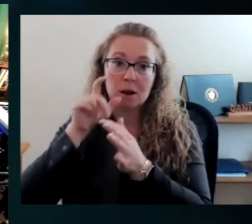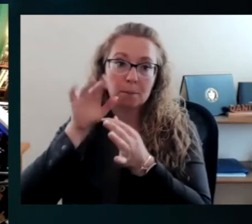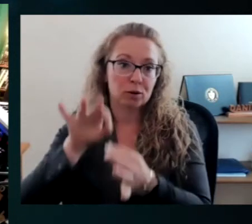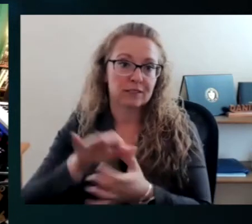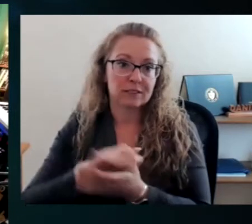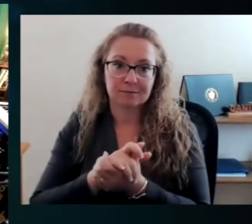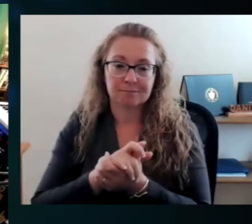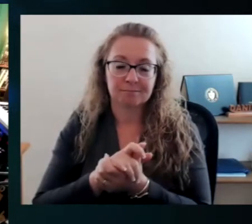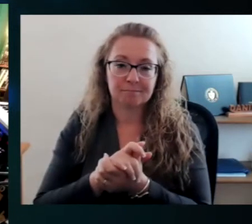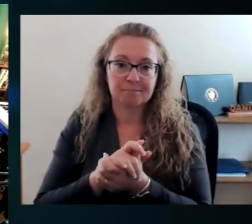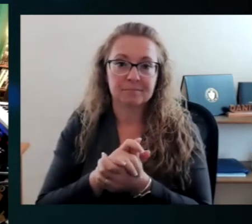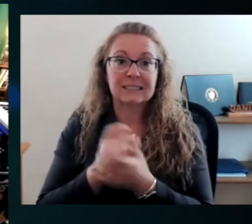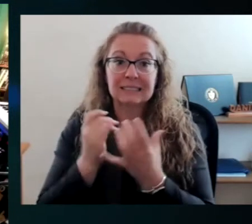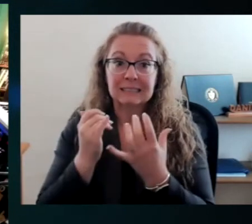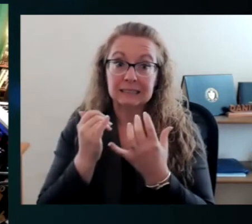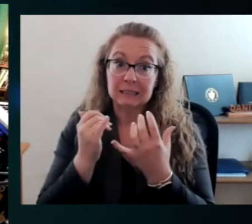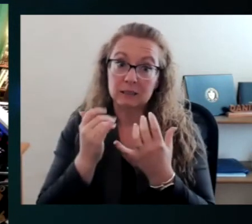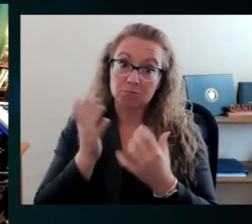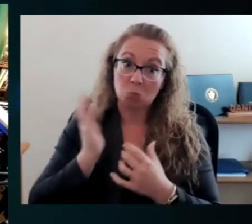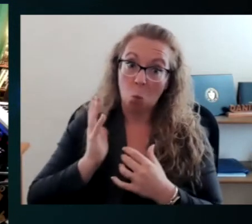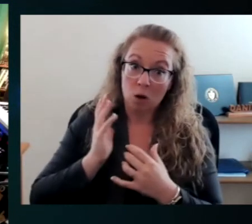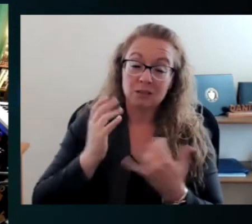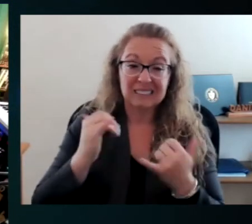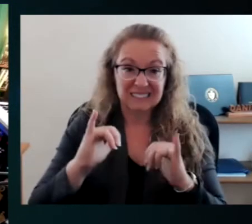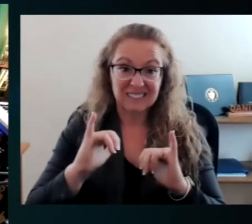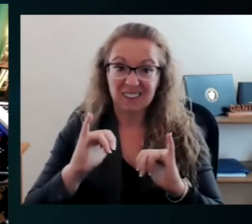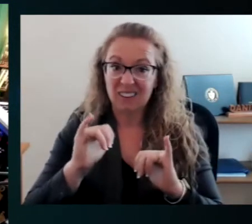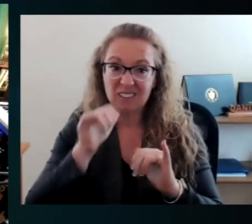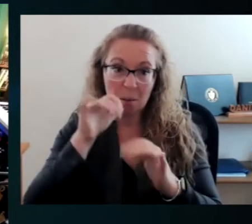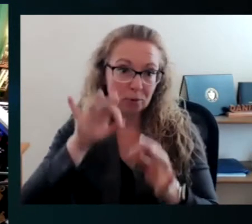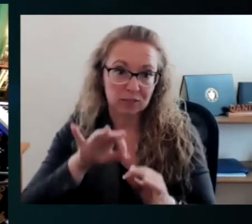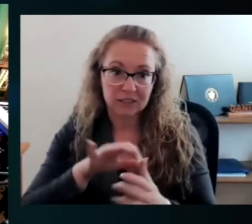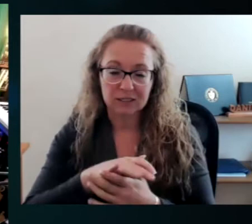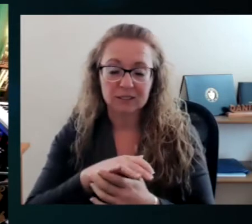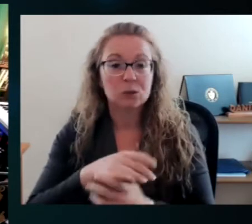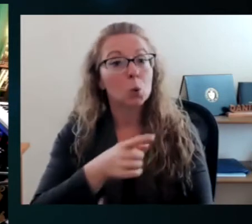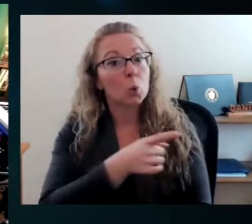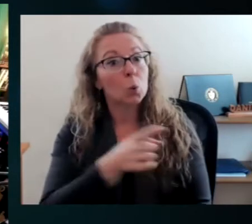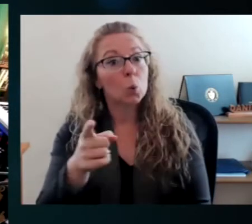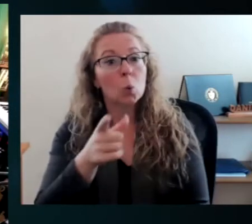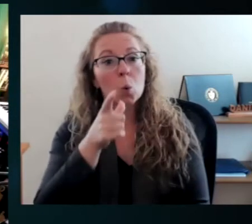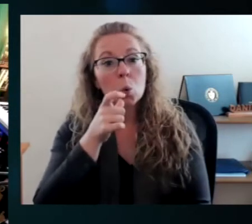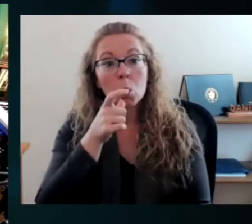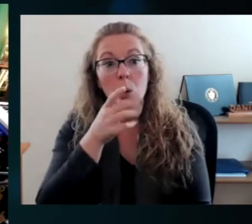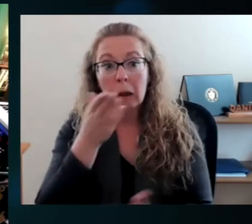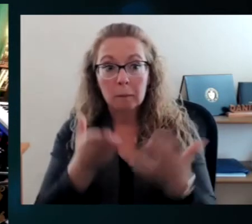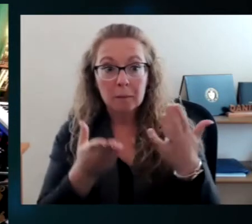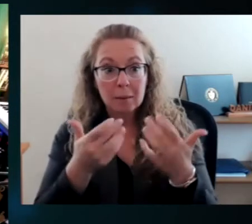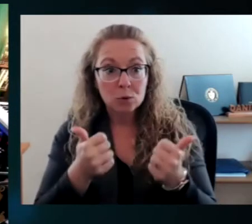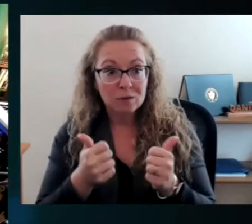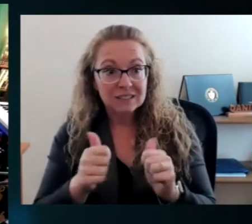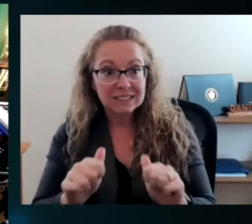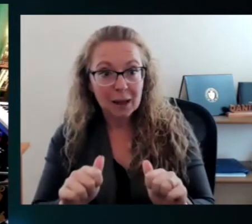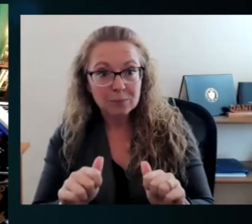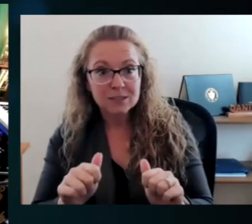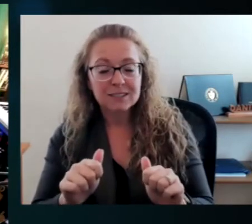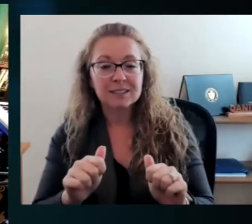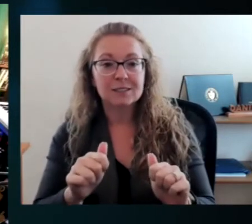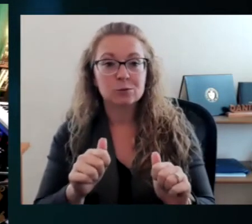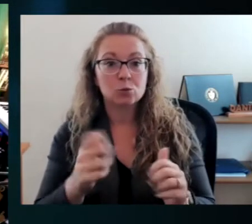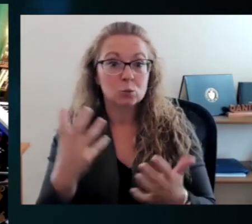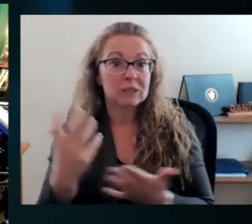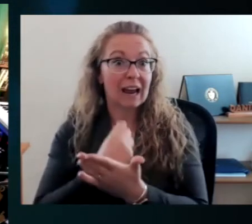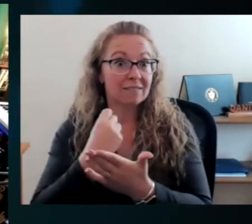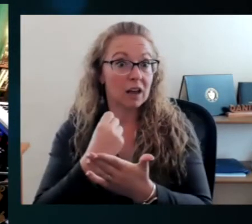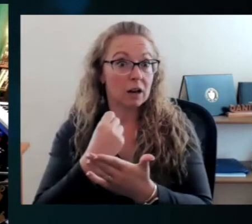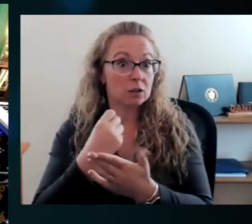an imperfect policy. And it's a policy that, for those of you who have potentially attempted to take advantage of it,